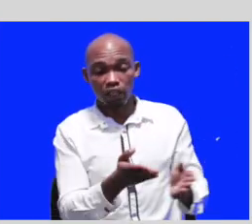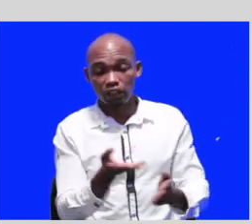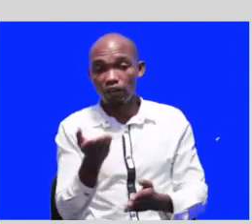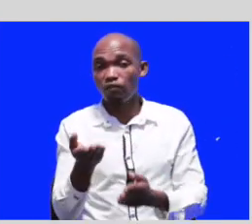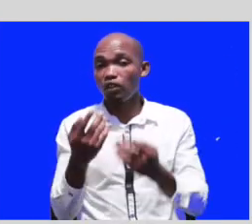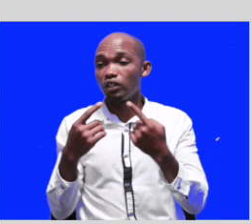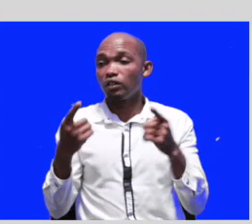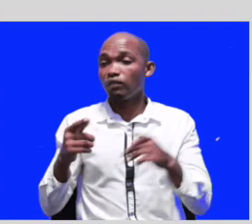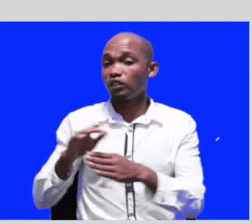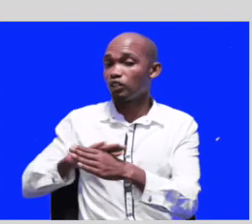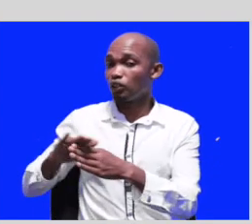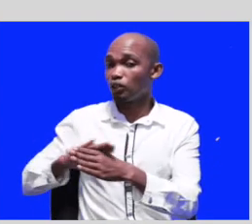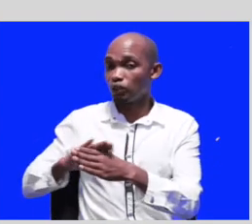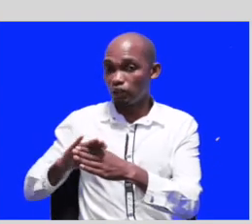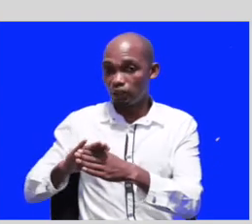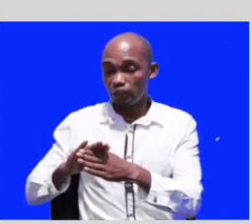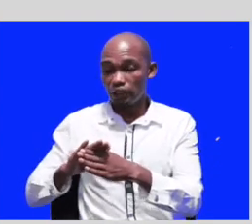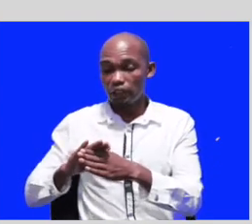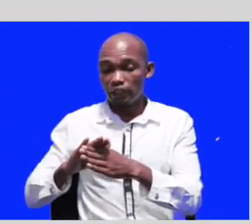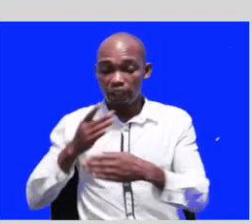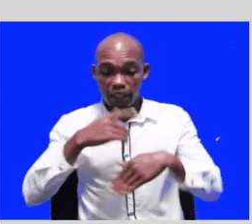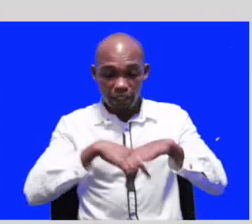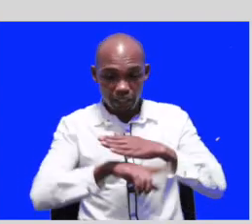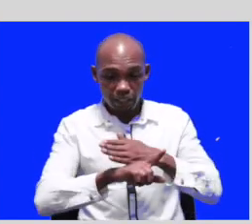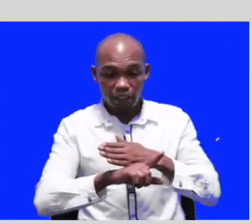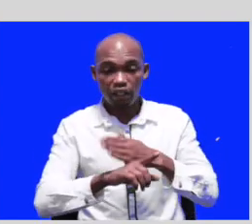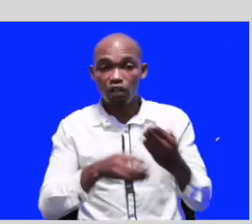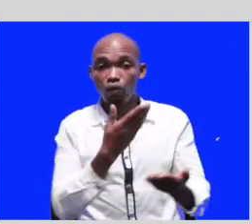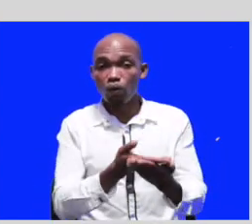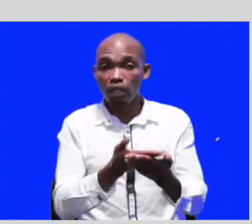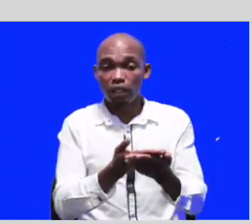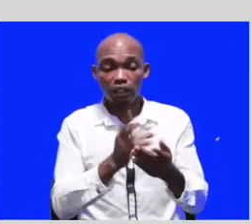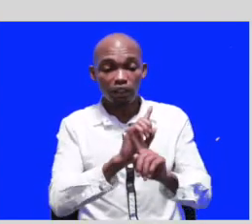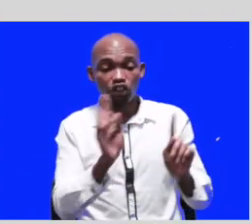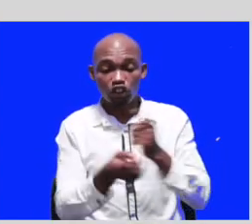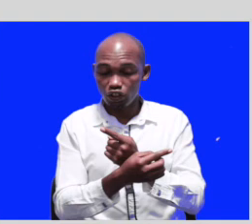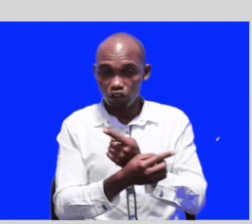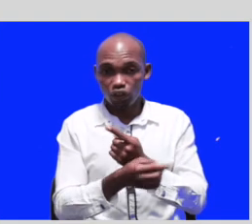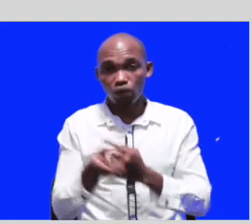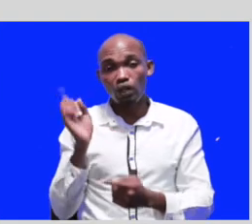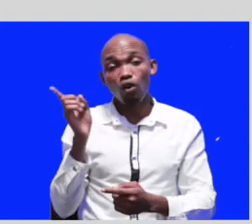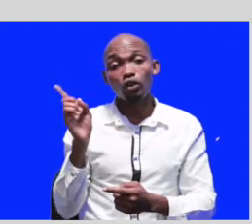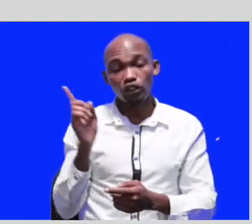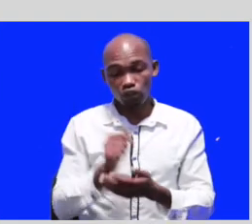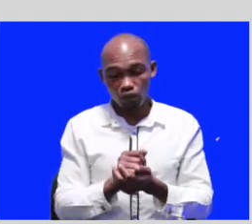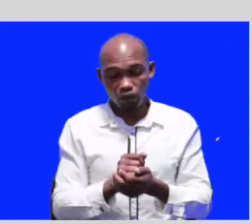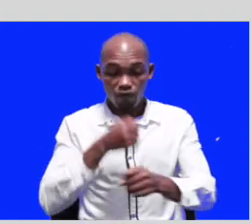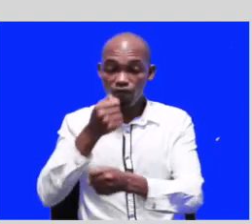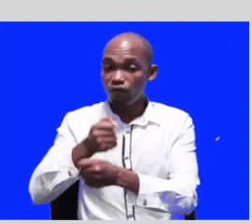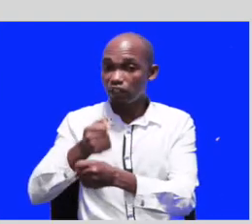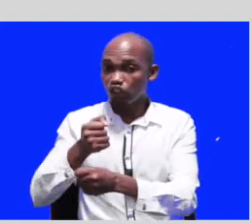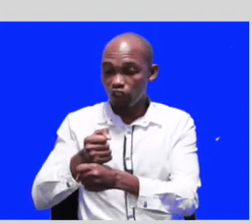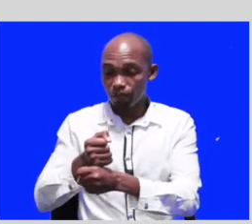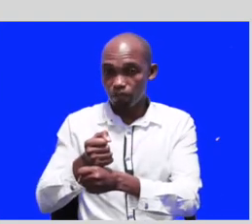evolution, such structures have been so much reduced to the extent of losing or greatly changing their